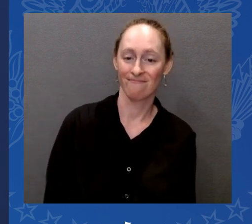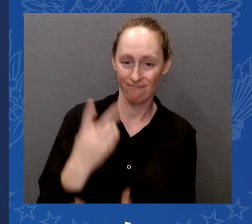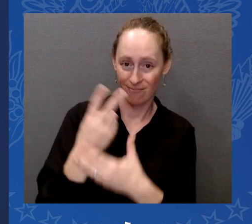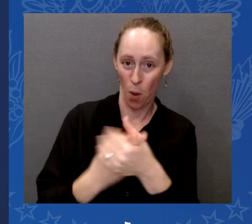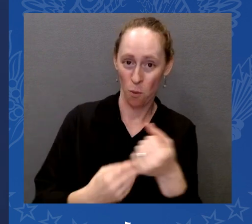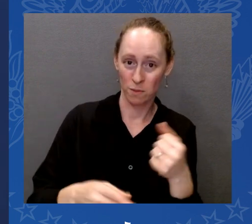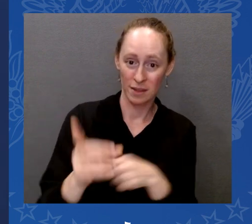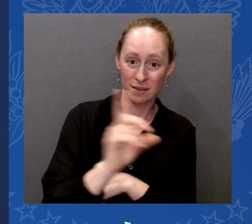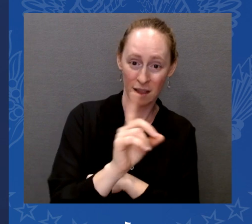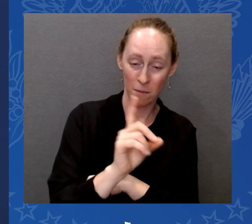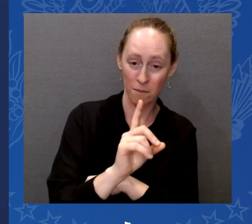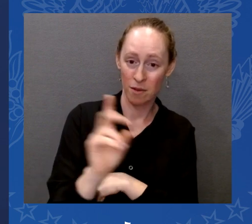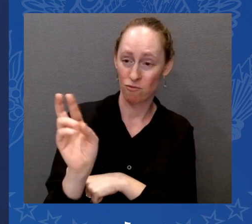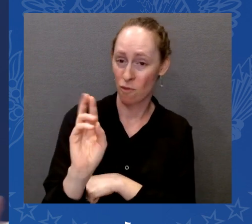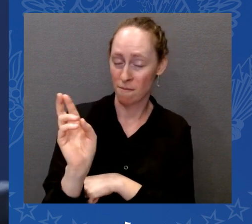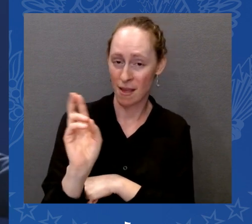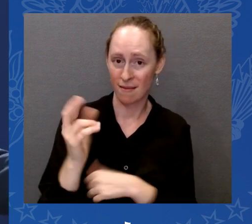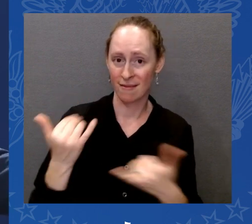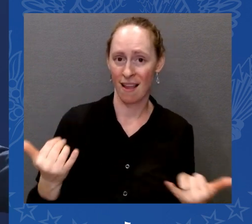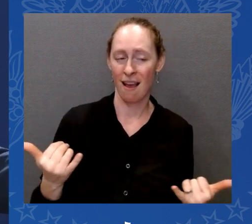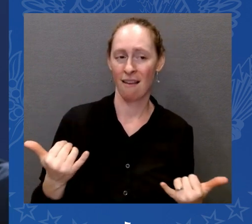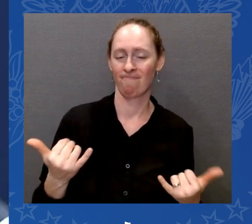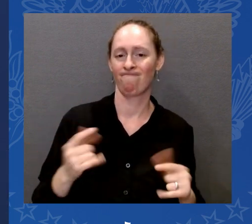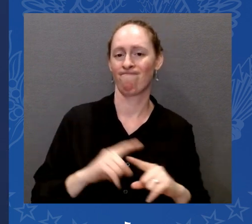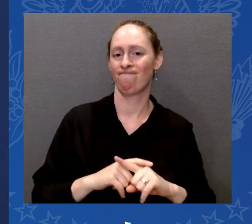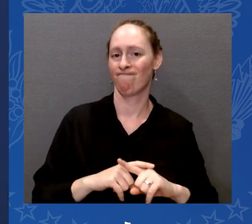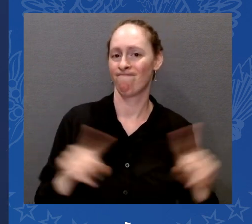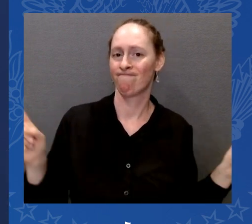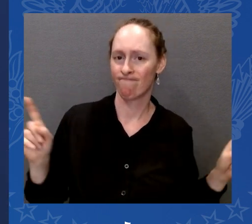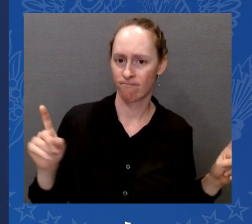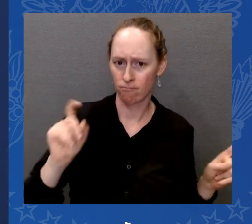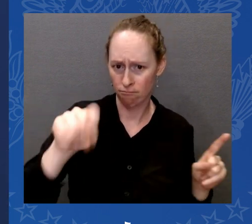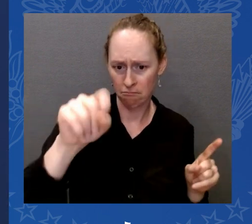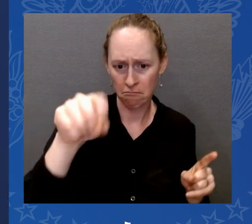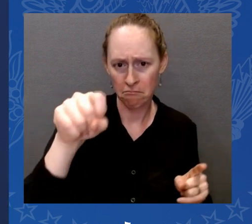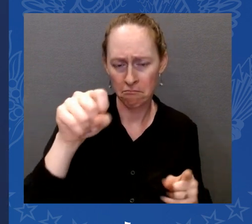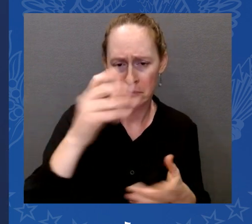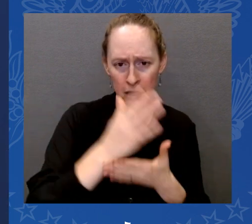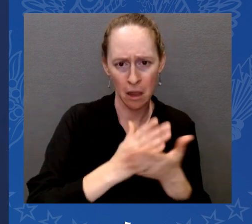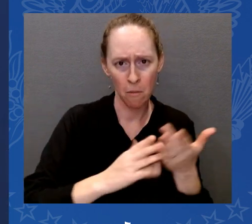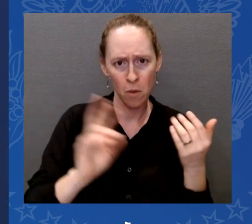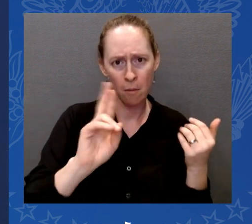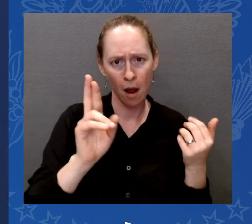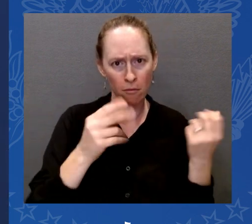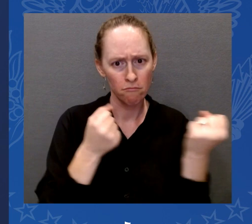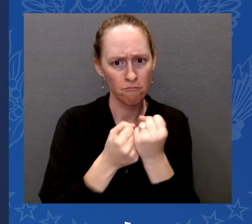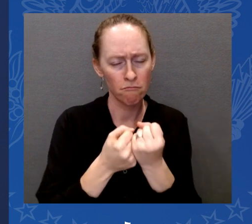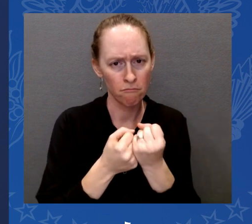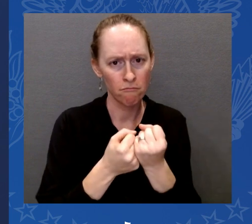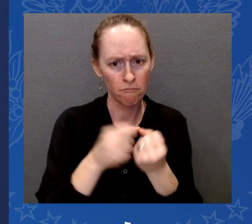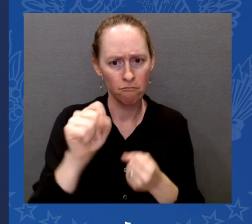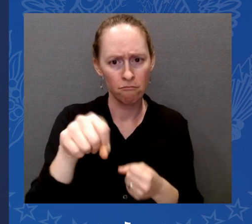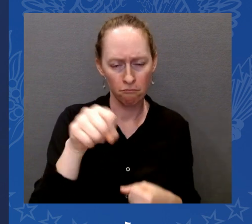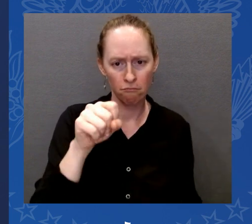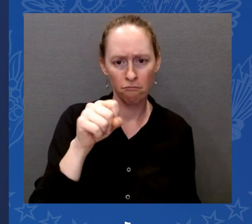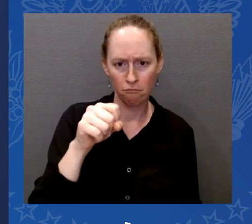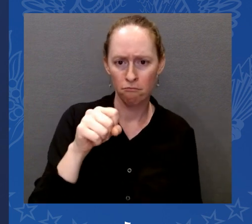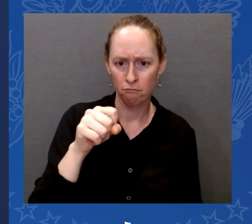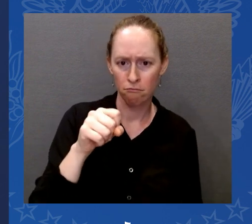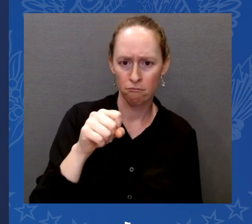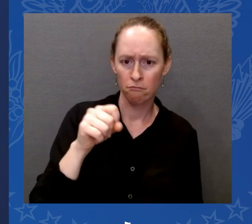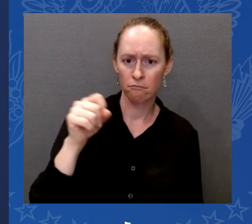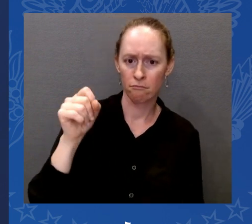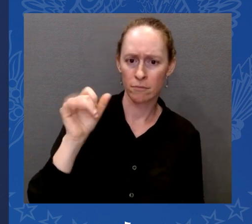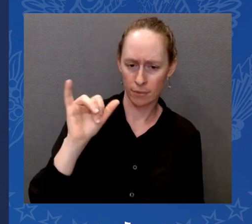give my Republican colleagues, Congressman Katko and others, credit for joining us. But make